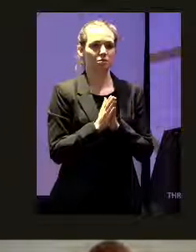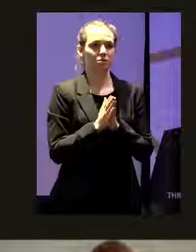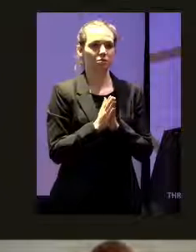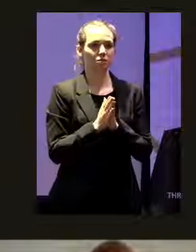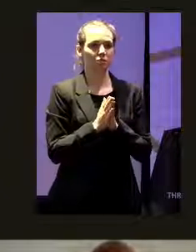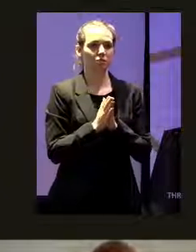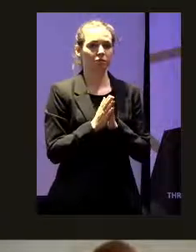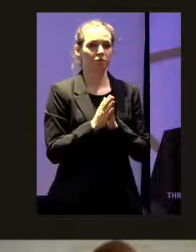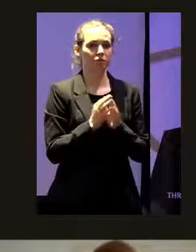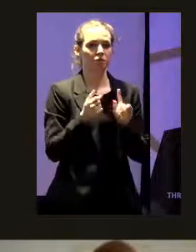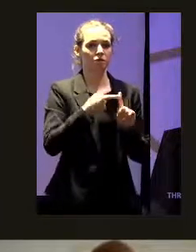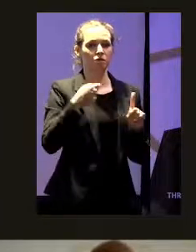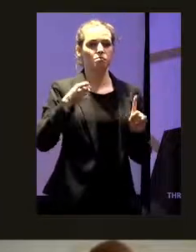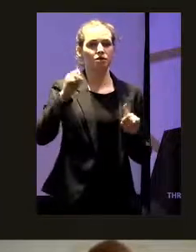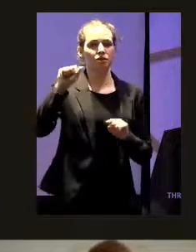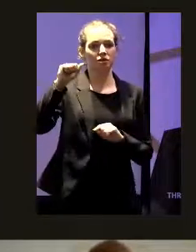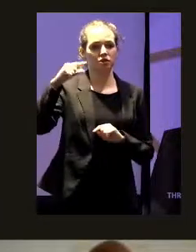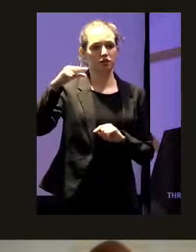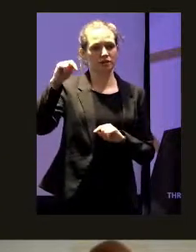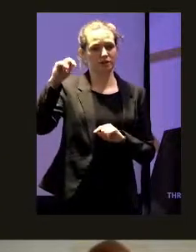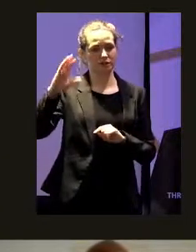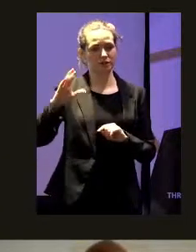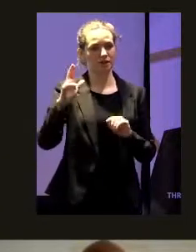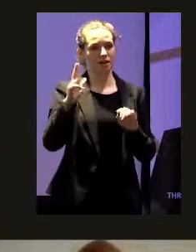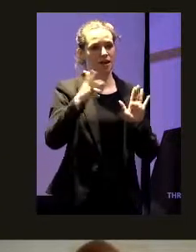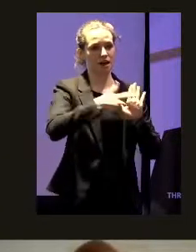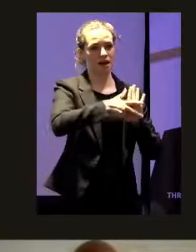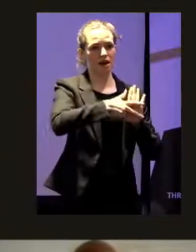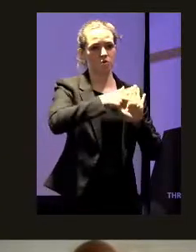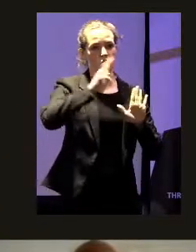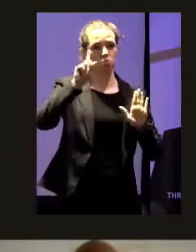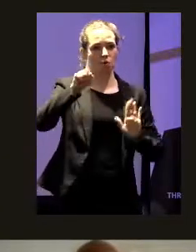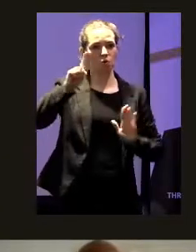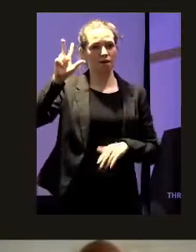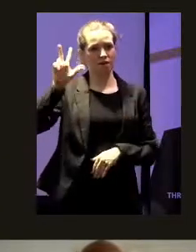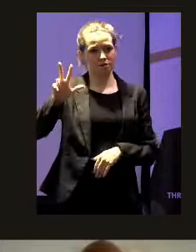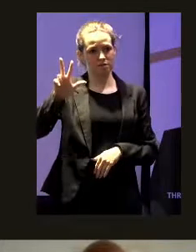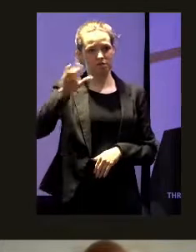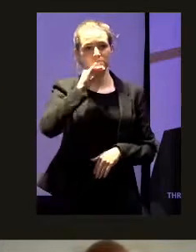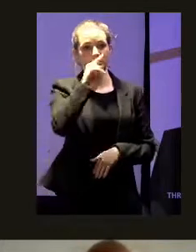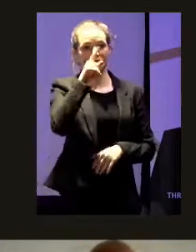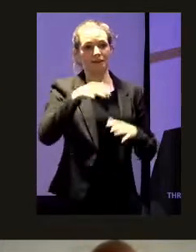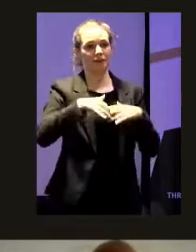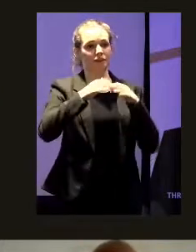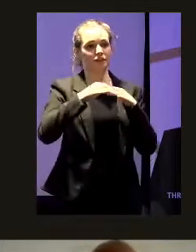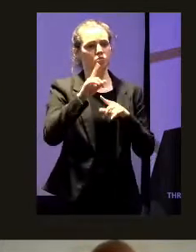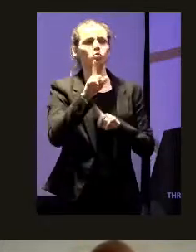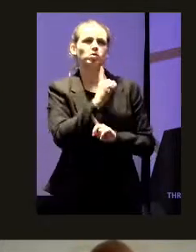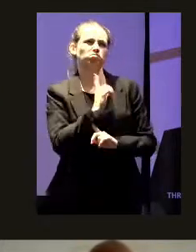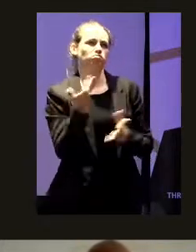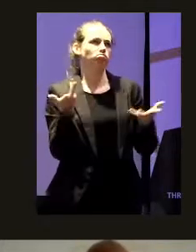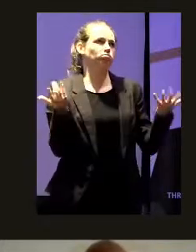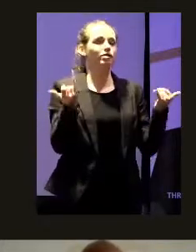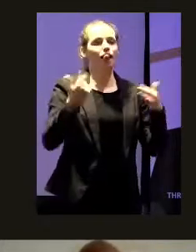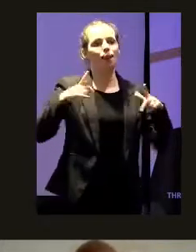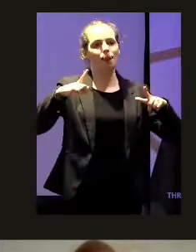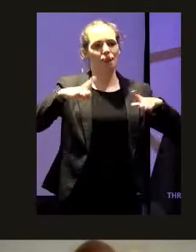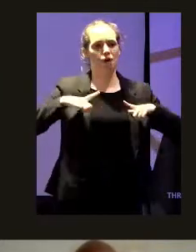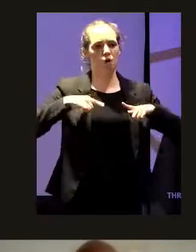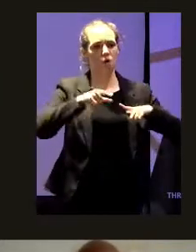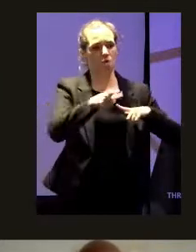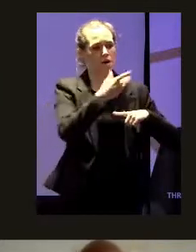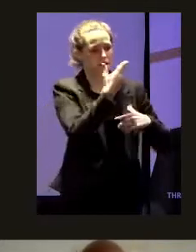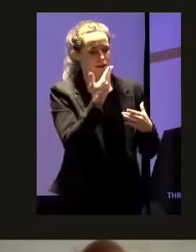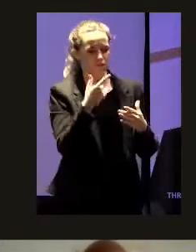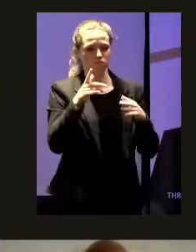the SAGNC Act 118, which establishes or allows council to establish